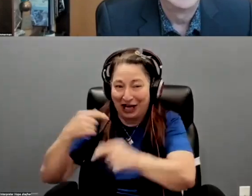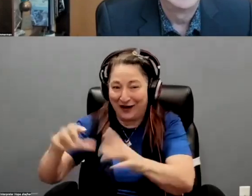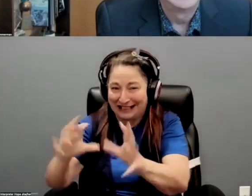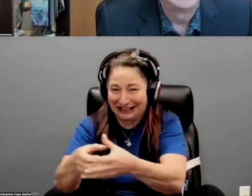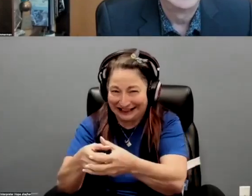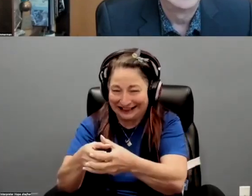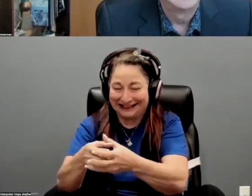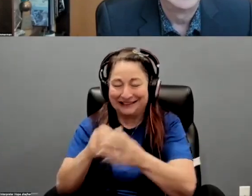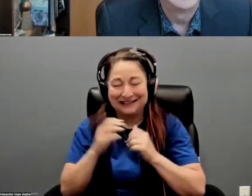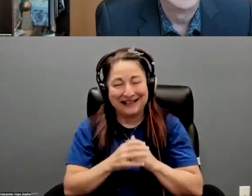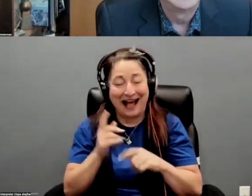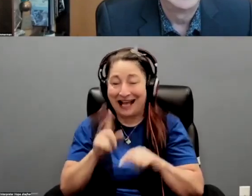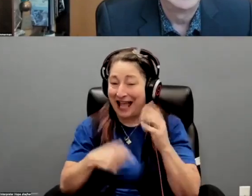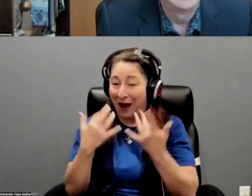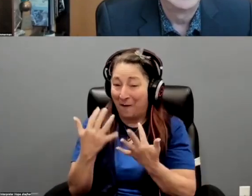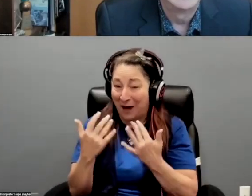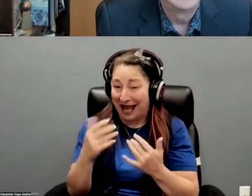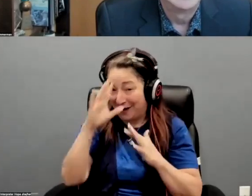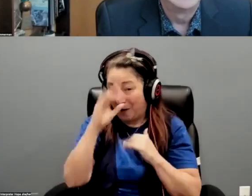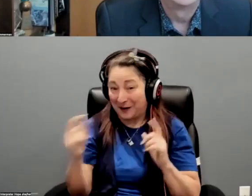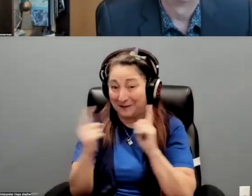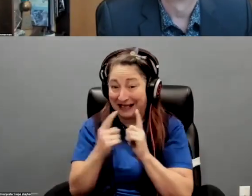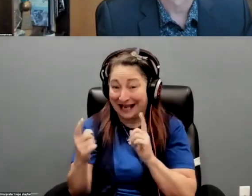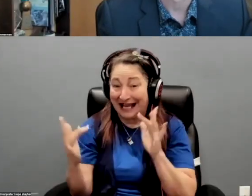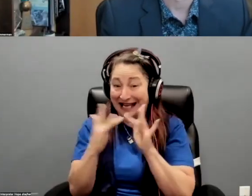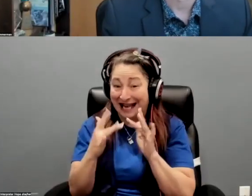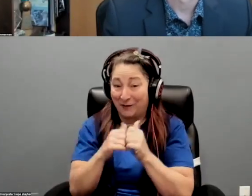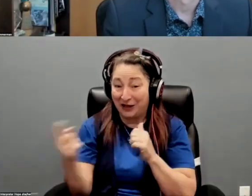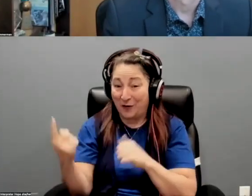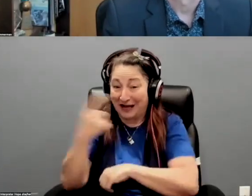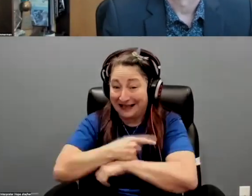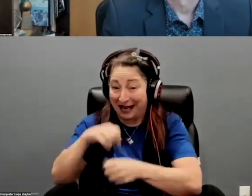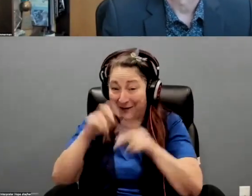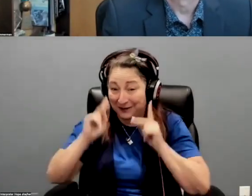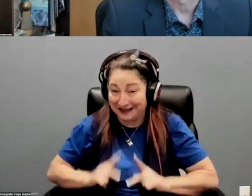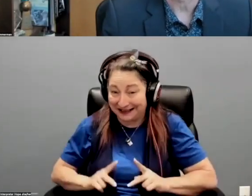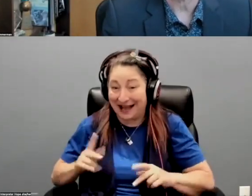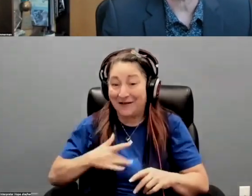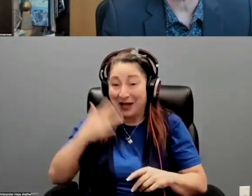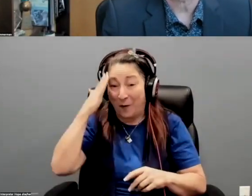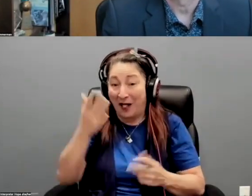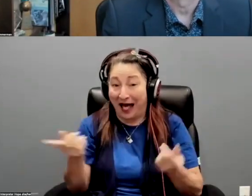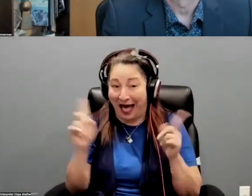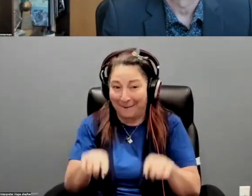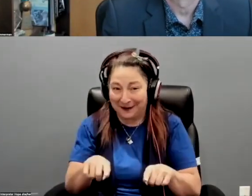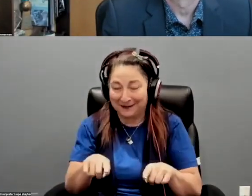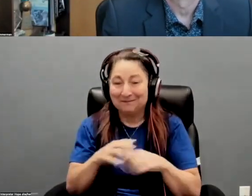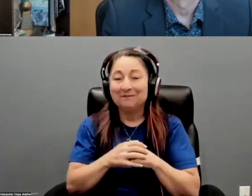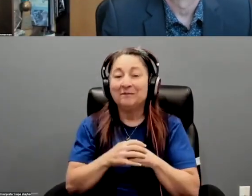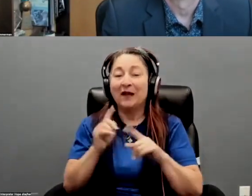cannot wait to hopefully meet you and connect with you one day in person. I feel like it's gonna happen. But